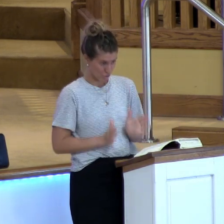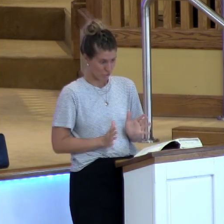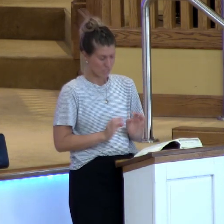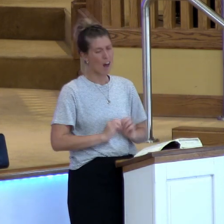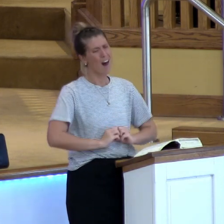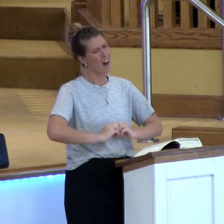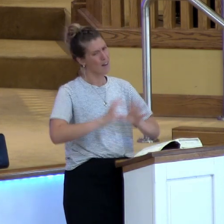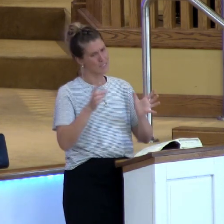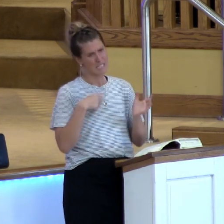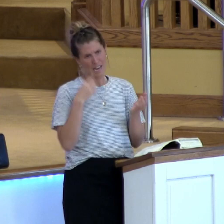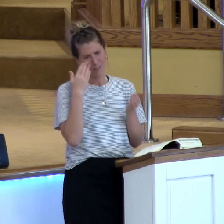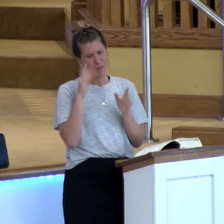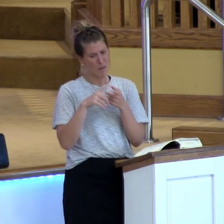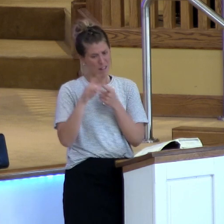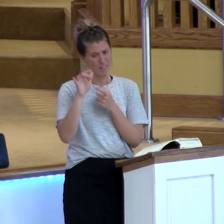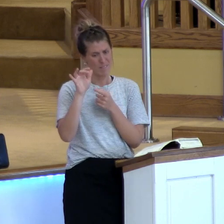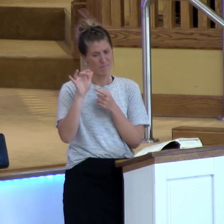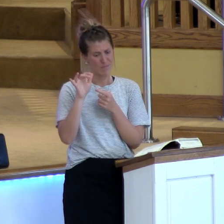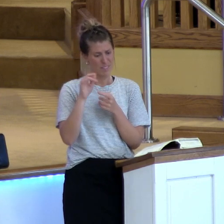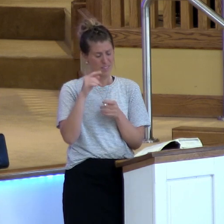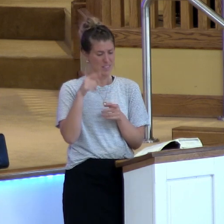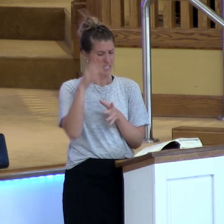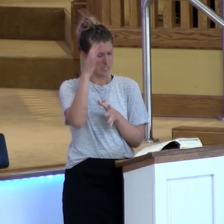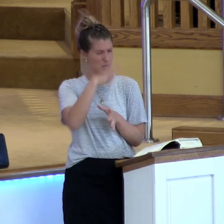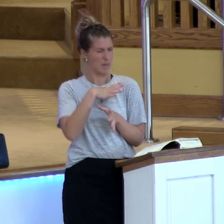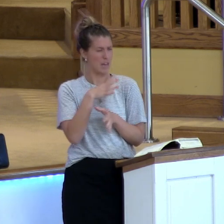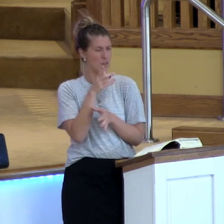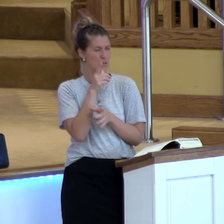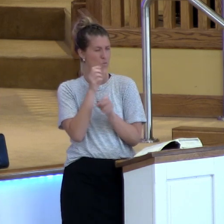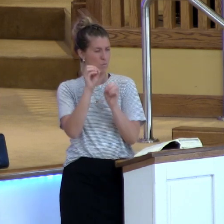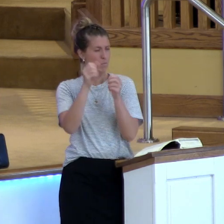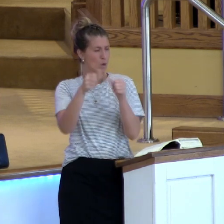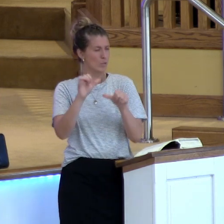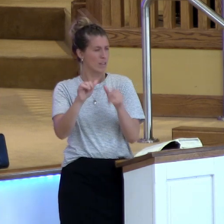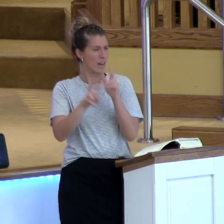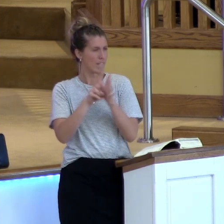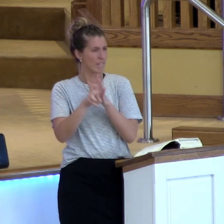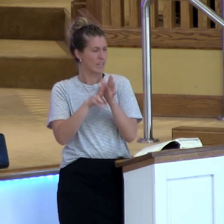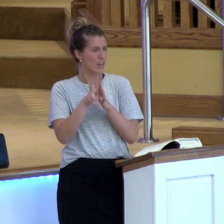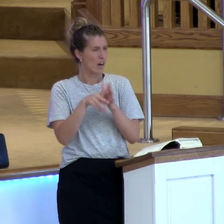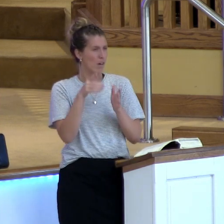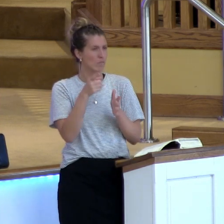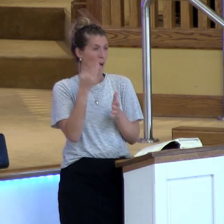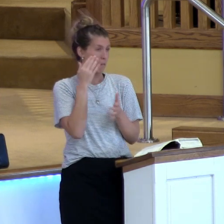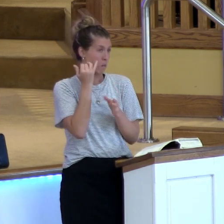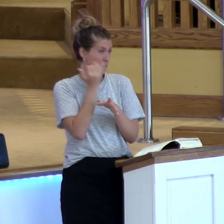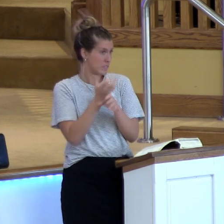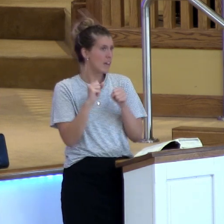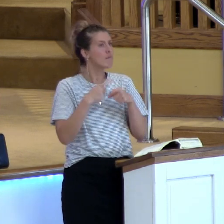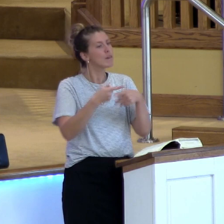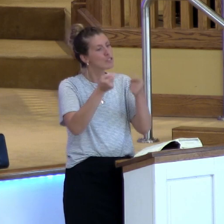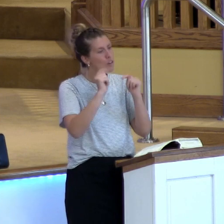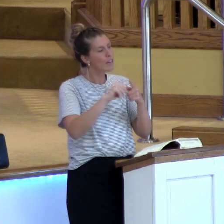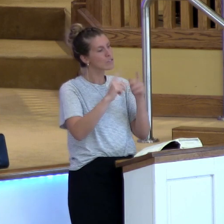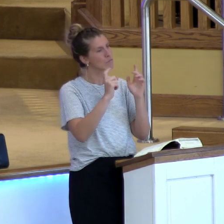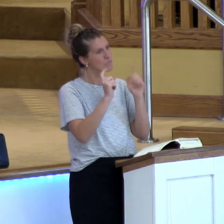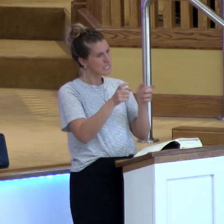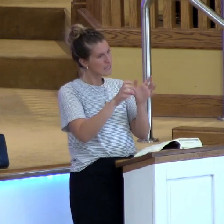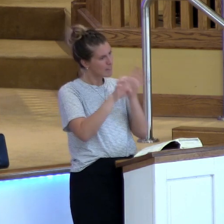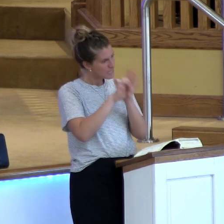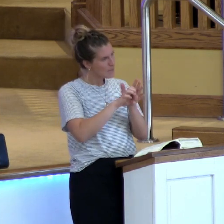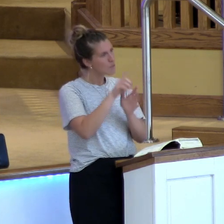obviously I don't know anything about this man's salvation, and this podcaster doesn't talk a whole lot about faith. He's just a conservative reporter, and he was just trying to give the illustration that we should